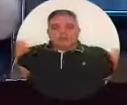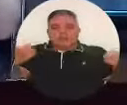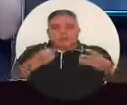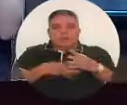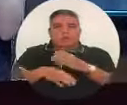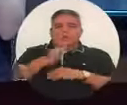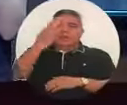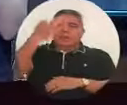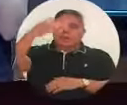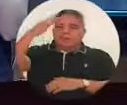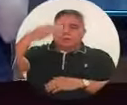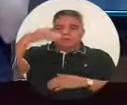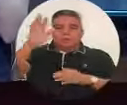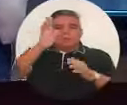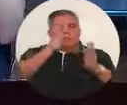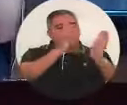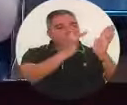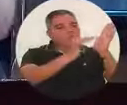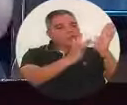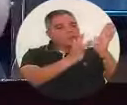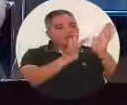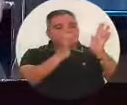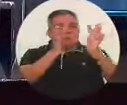all fear away.